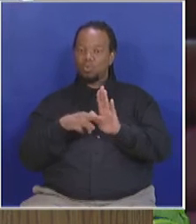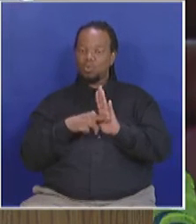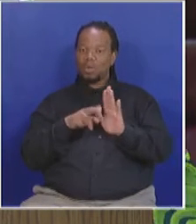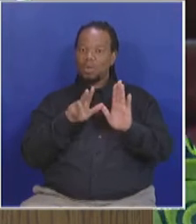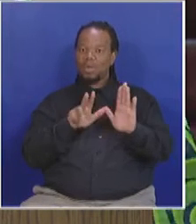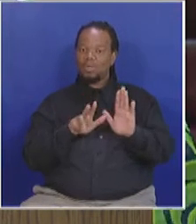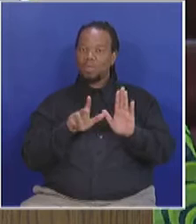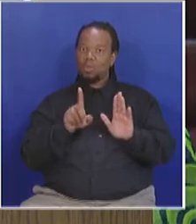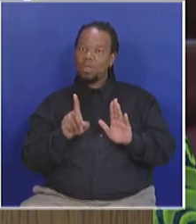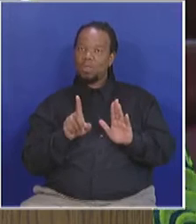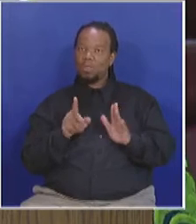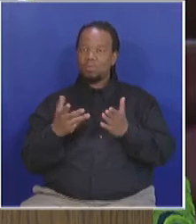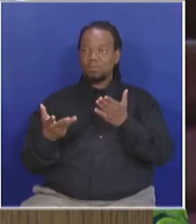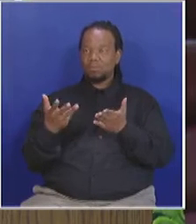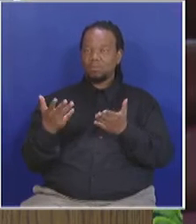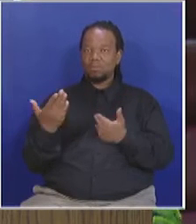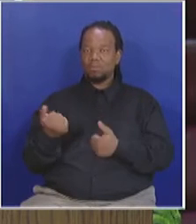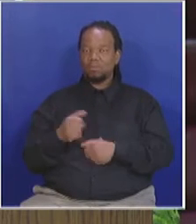81.